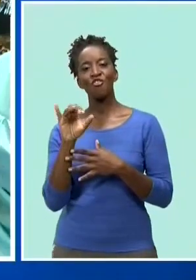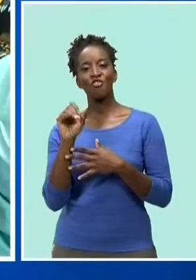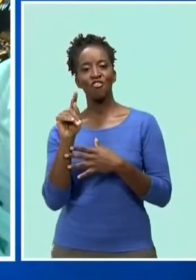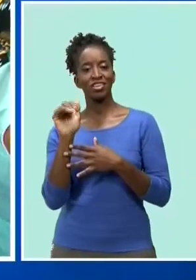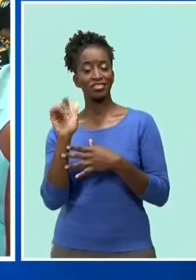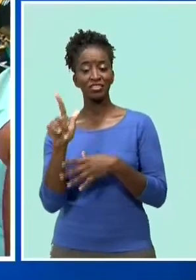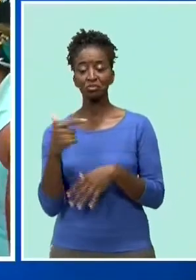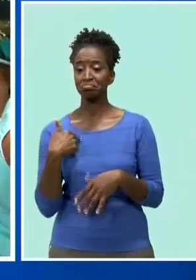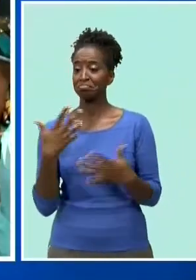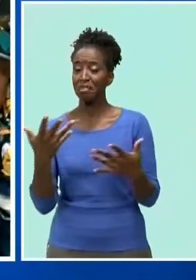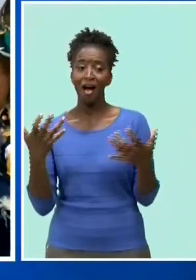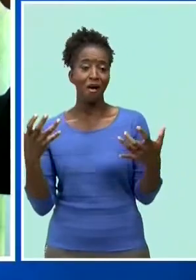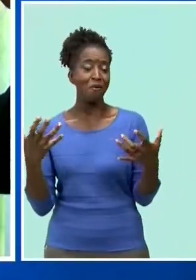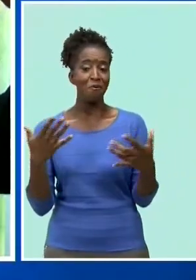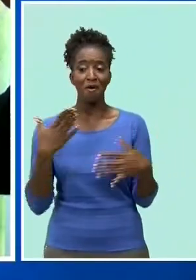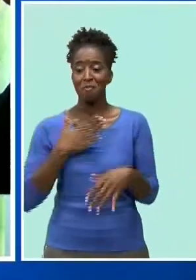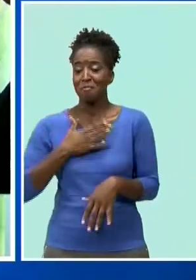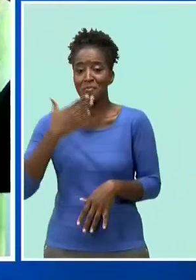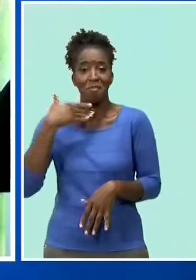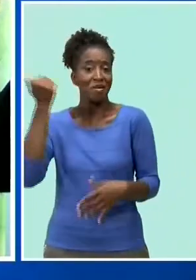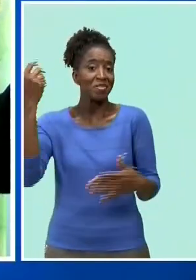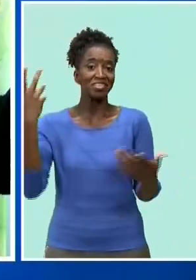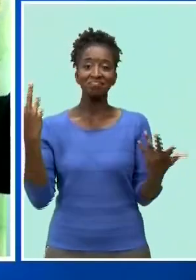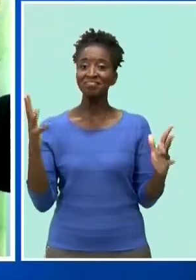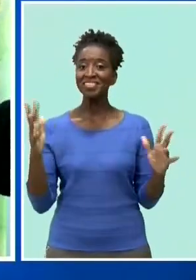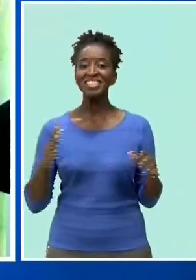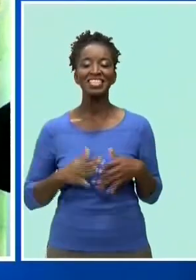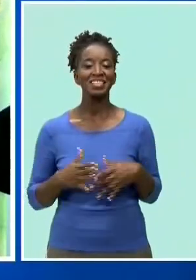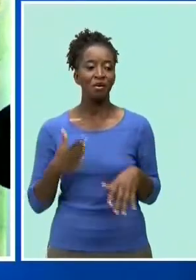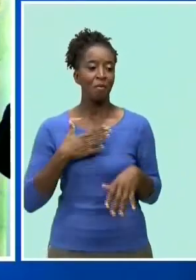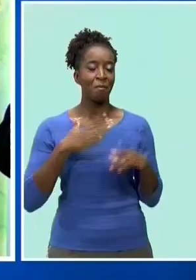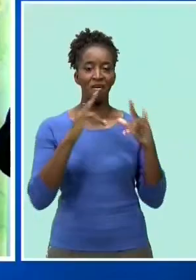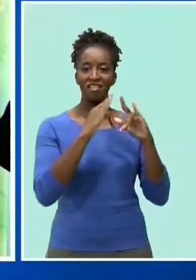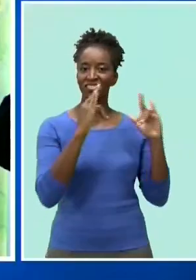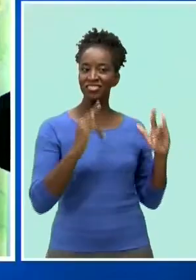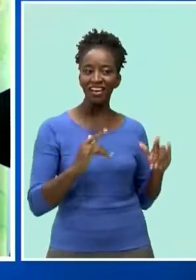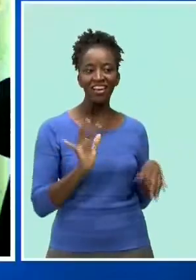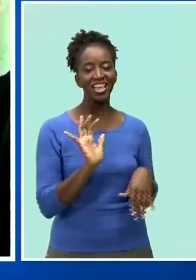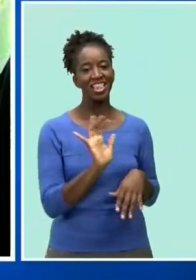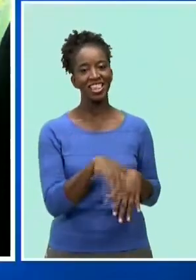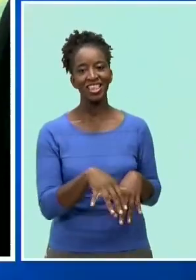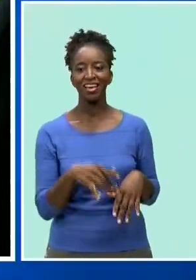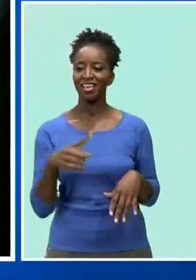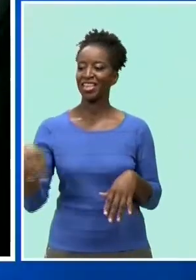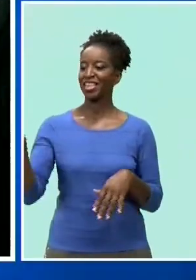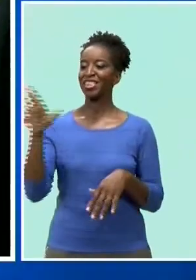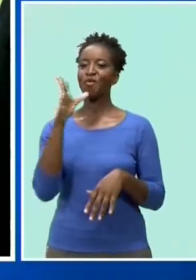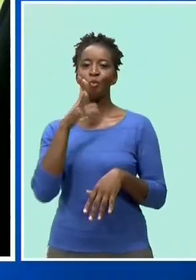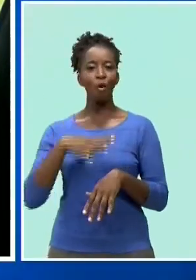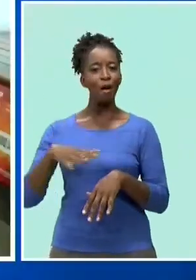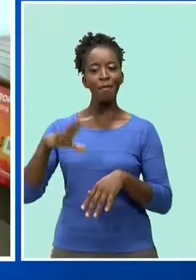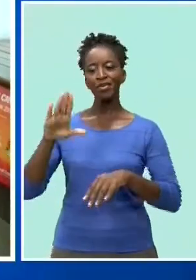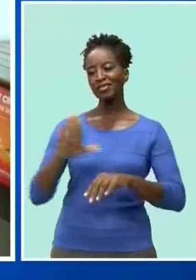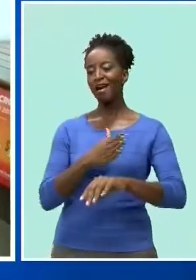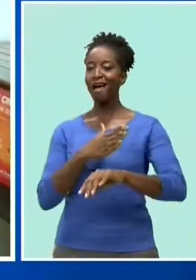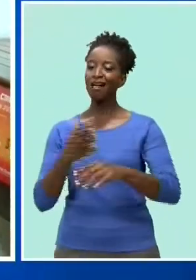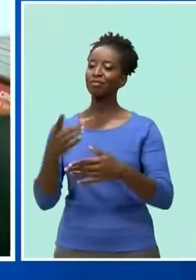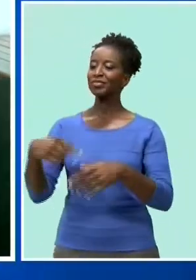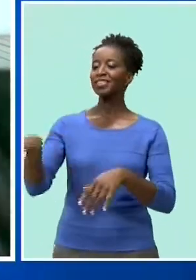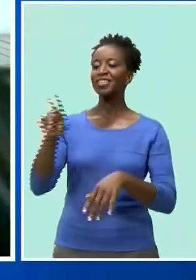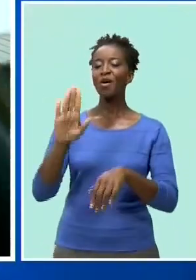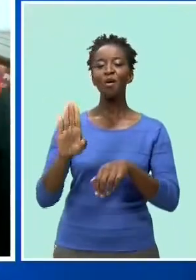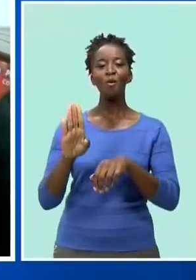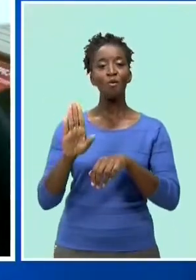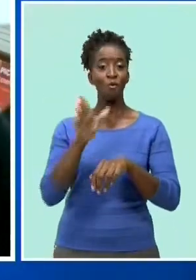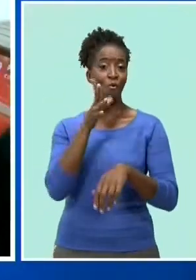her best. Just give a good representation of myself, represent my tent, and of course the women in Calypso and the women of Barbados. The Pickety Crop Final